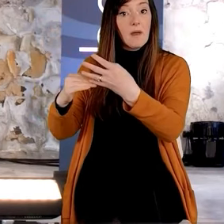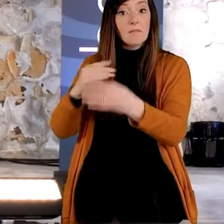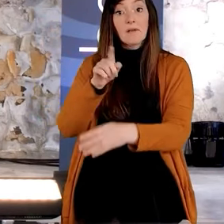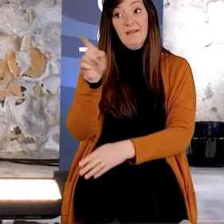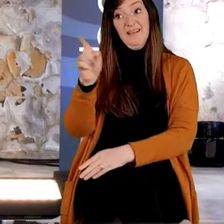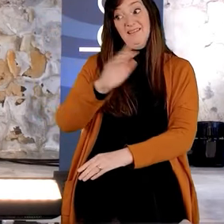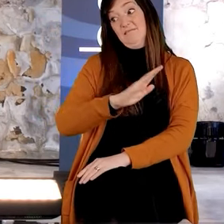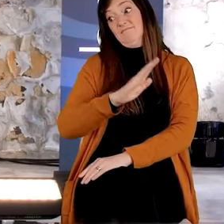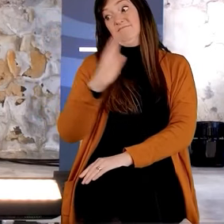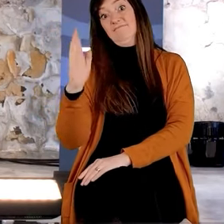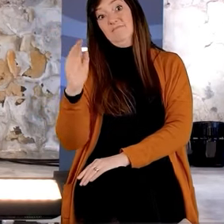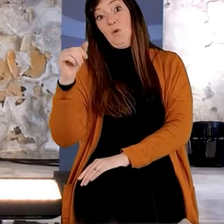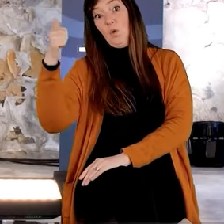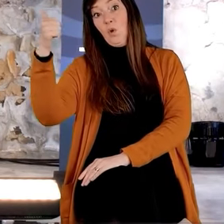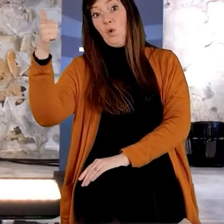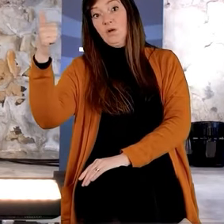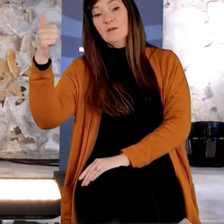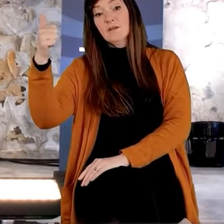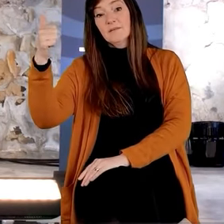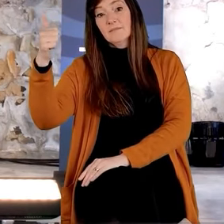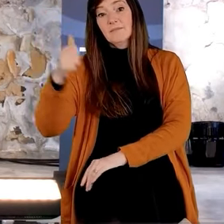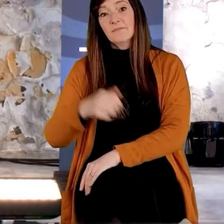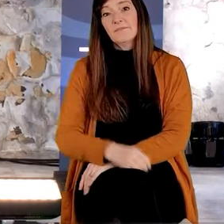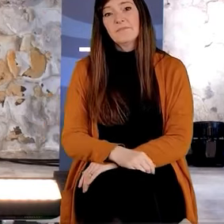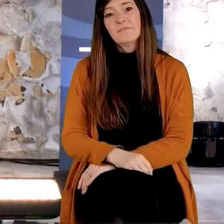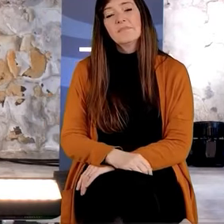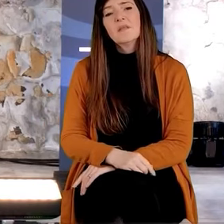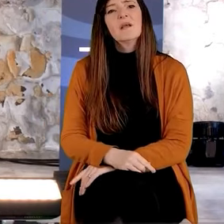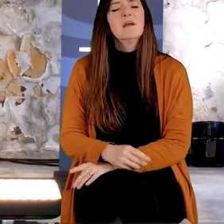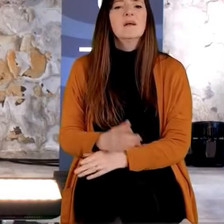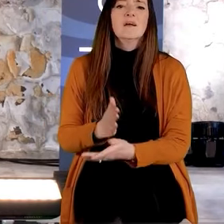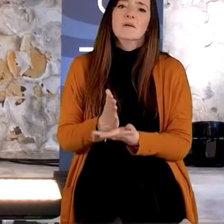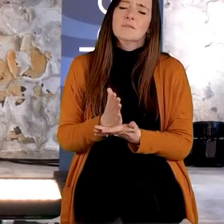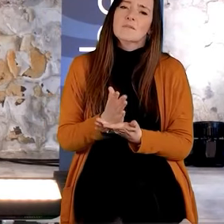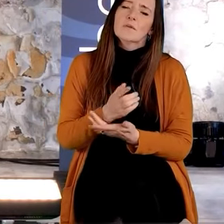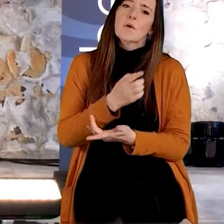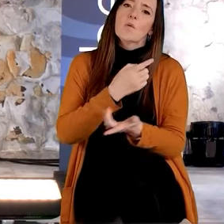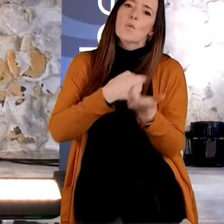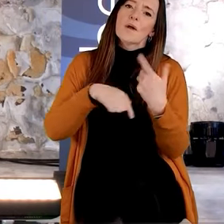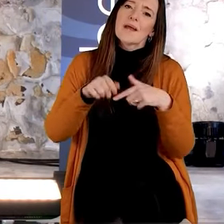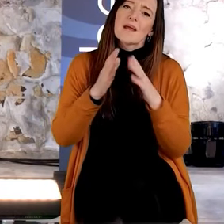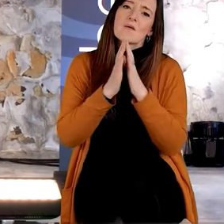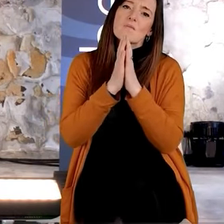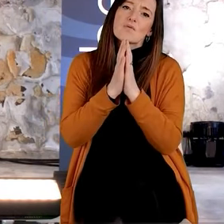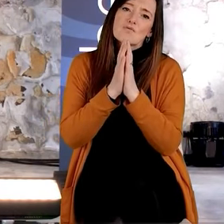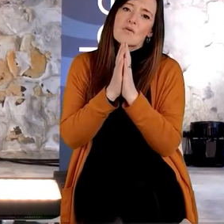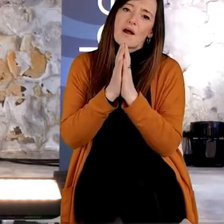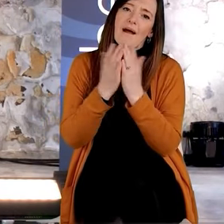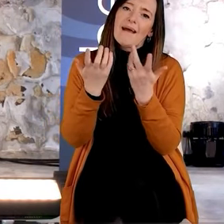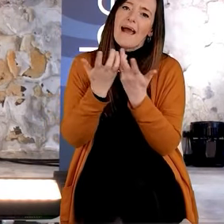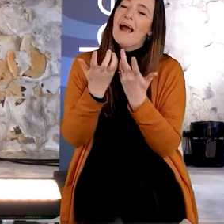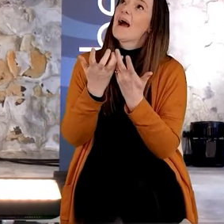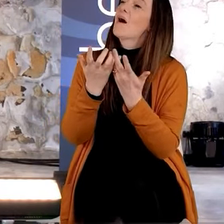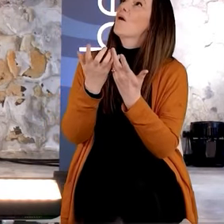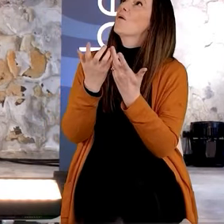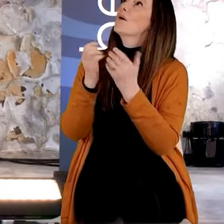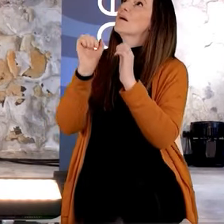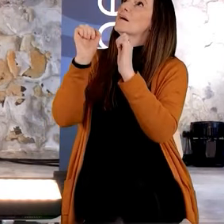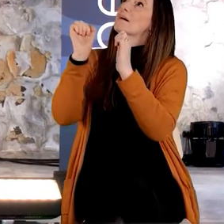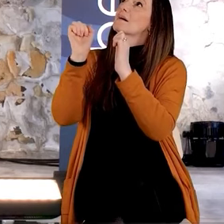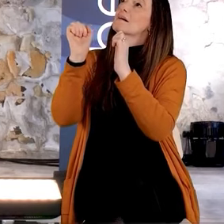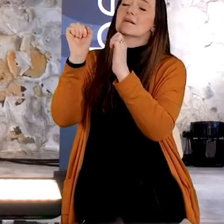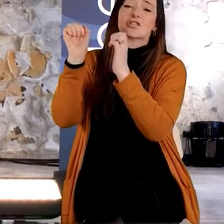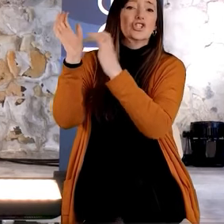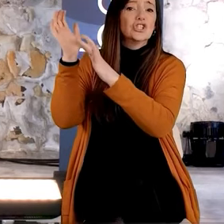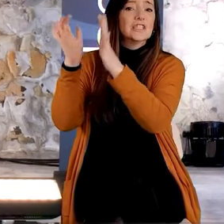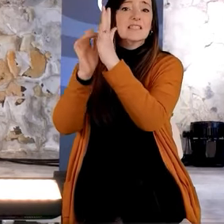the right side of the psalm. You know, the wonderful thing is that actually the way we pray it, which is in Christ, clothed